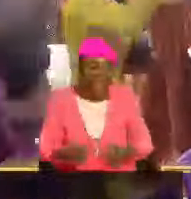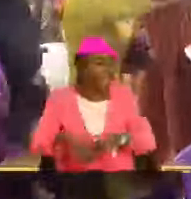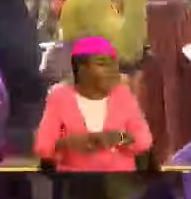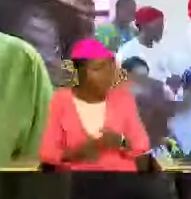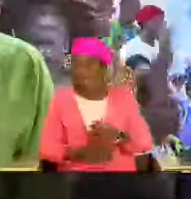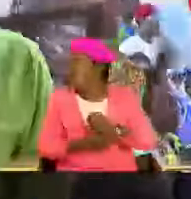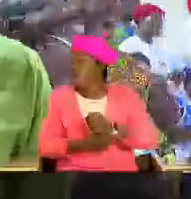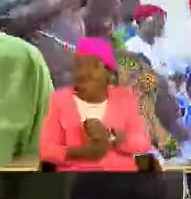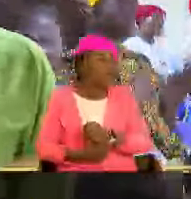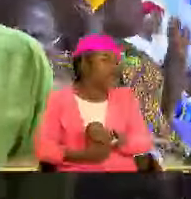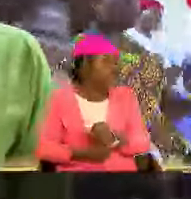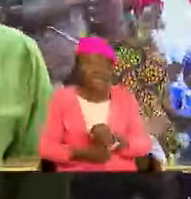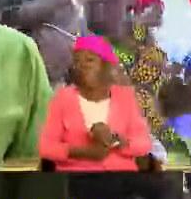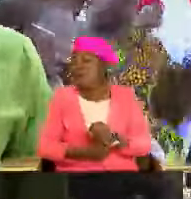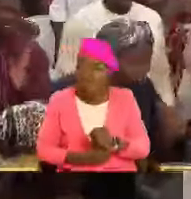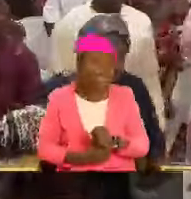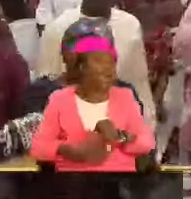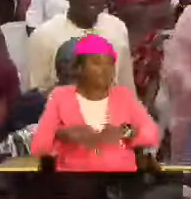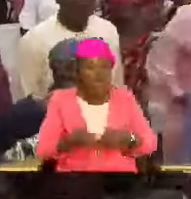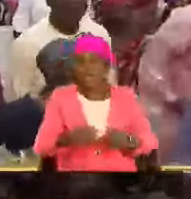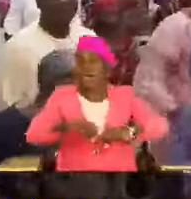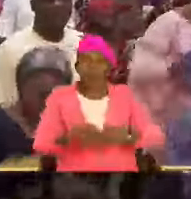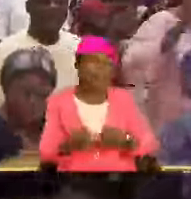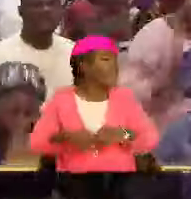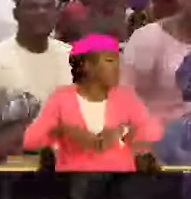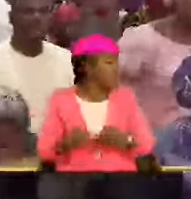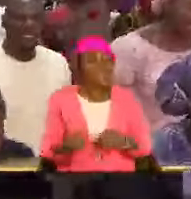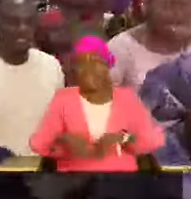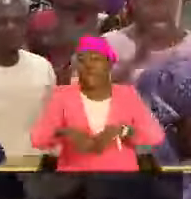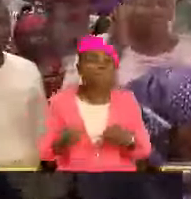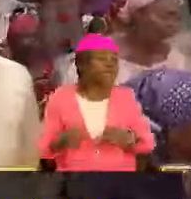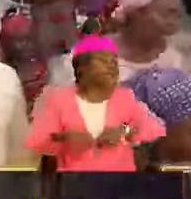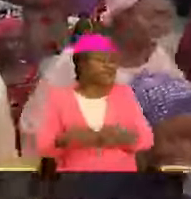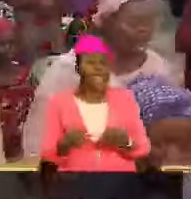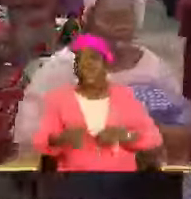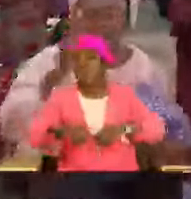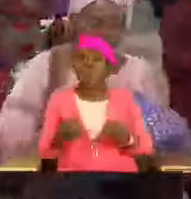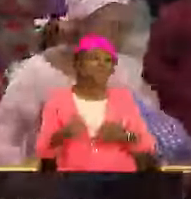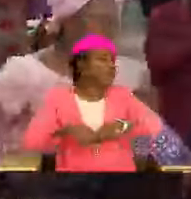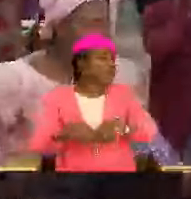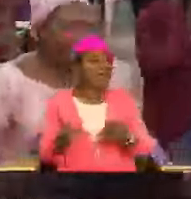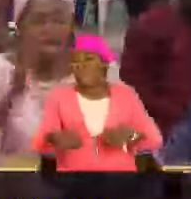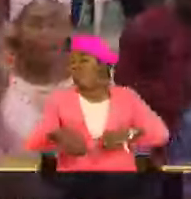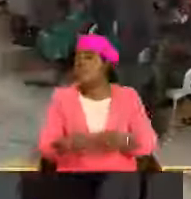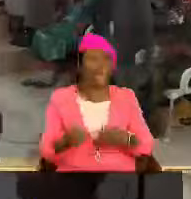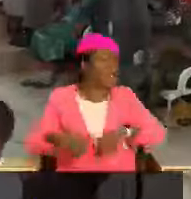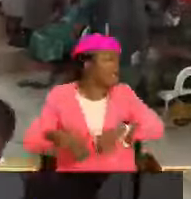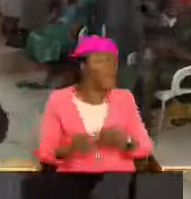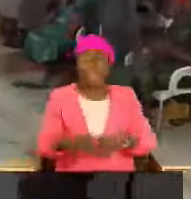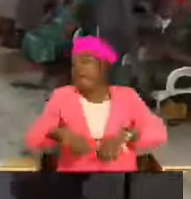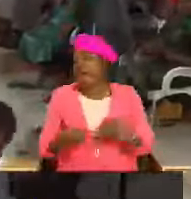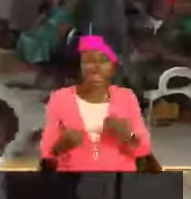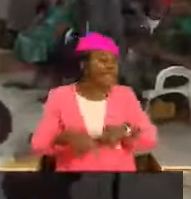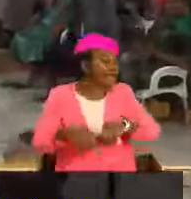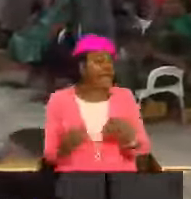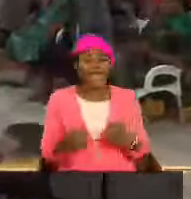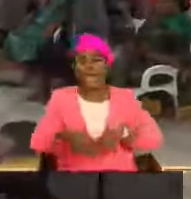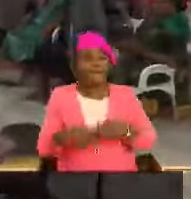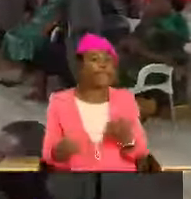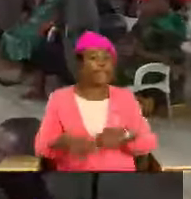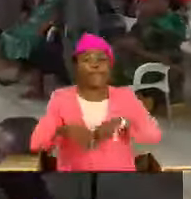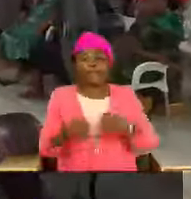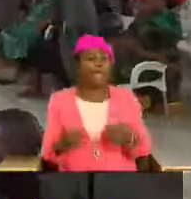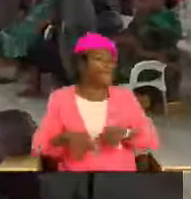now break now declare yes break break break break break break break break thank